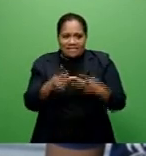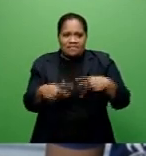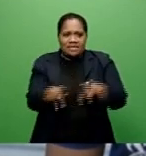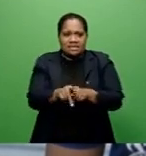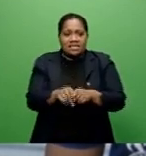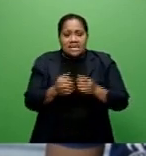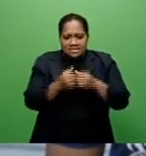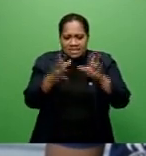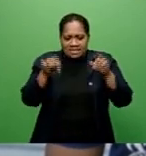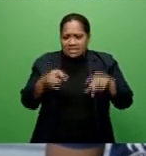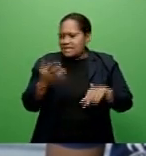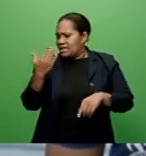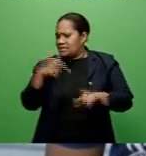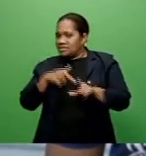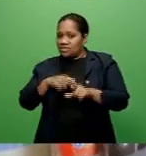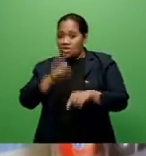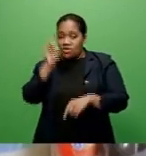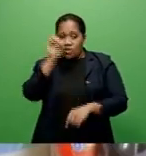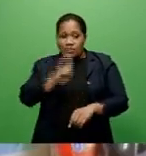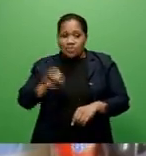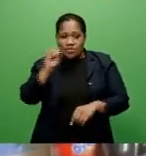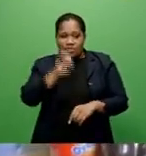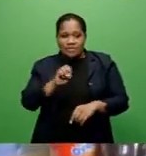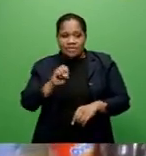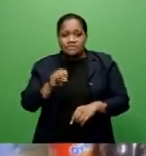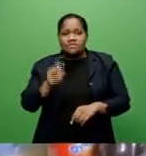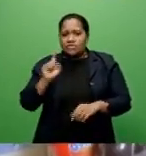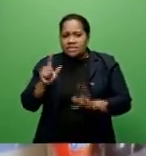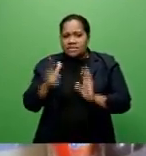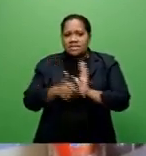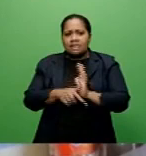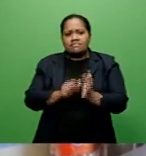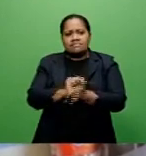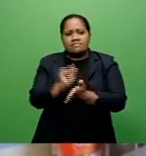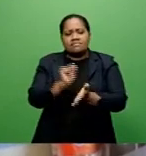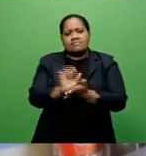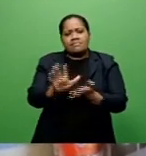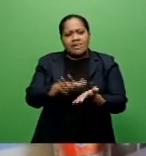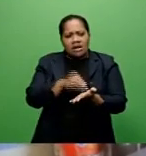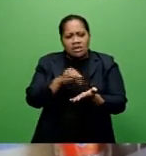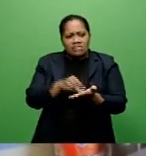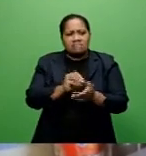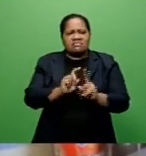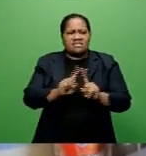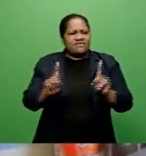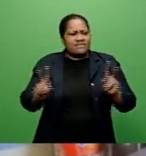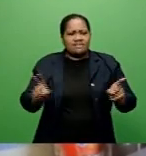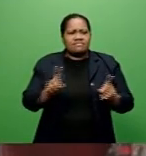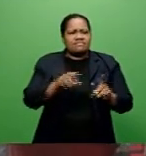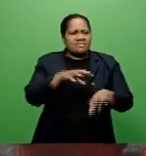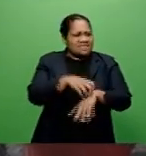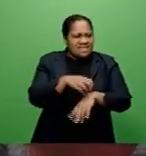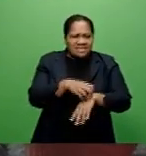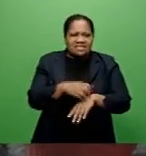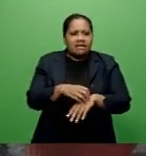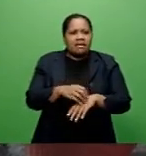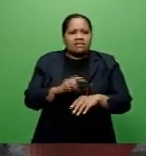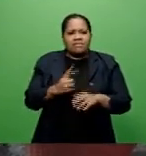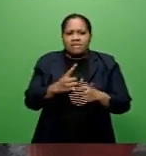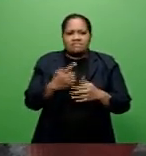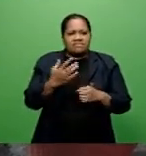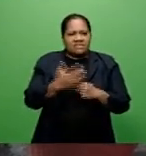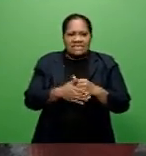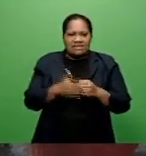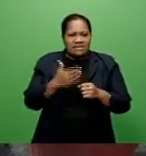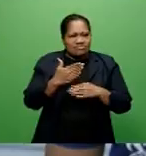year, October. So from that time we had been selling plow and pastry stuffs, but it wasn't working out. So we decided